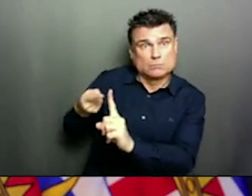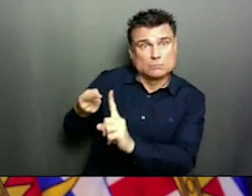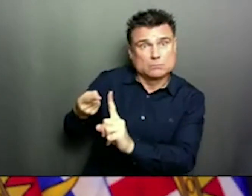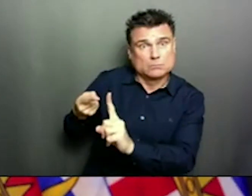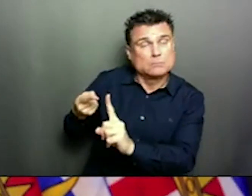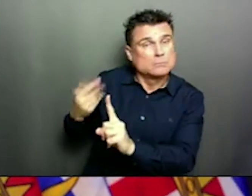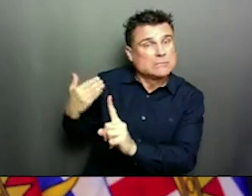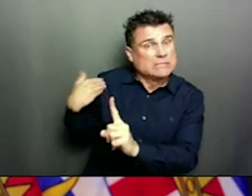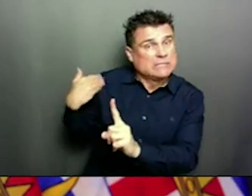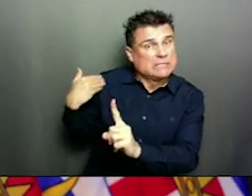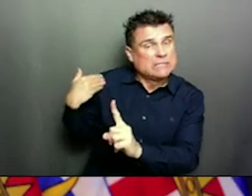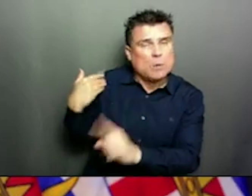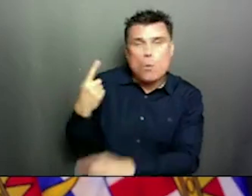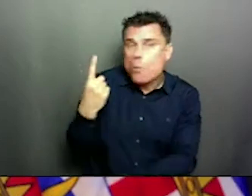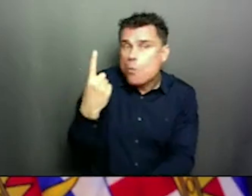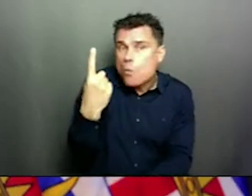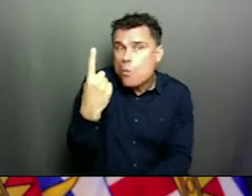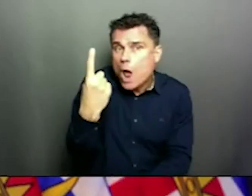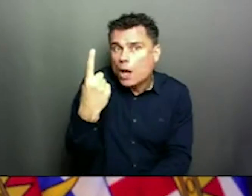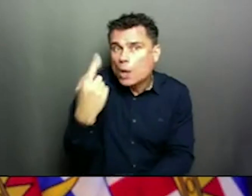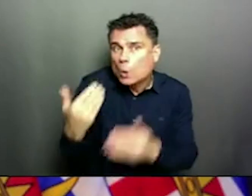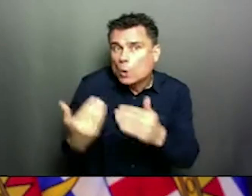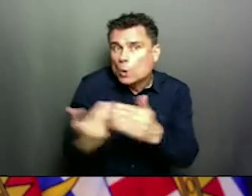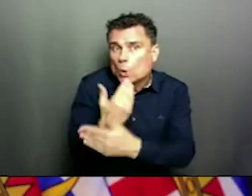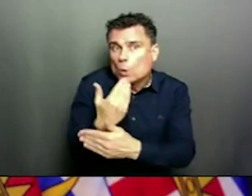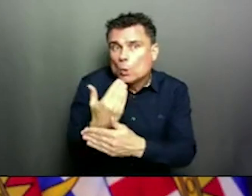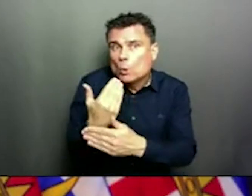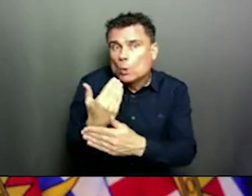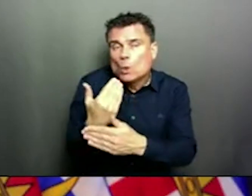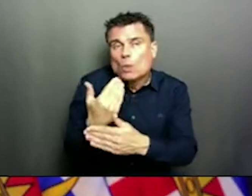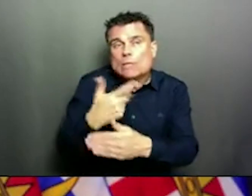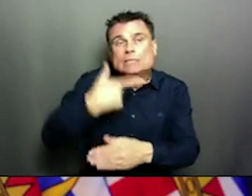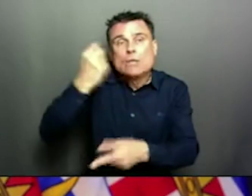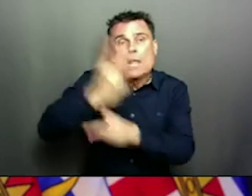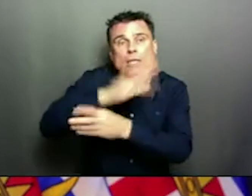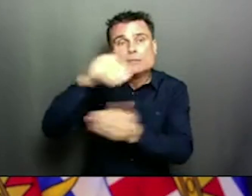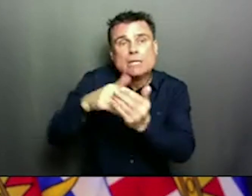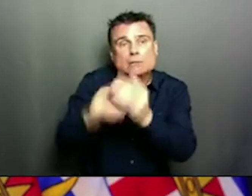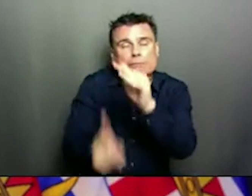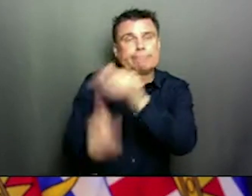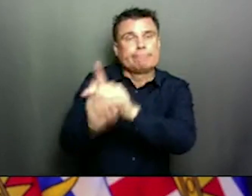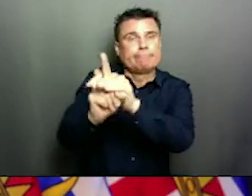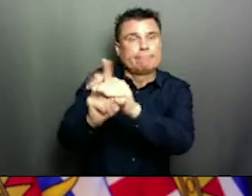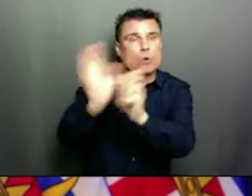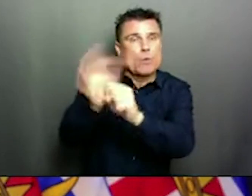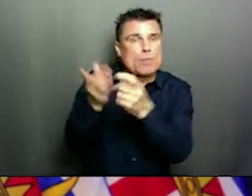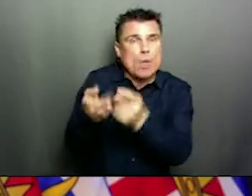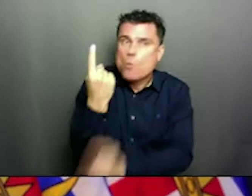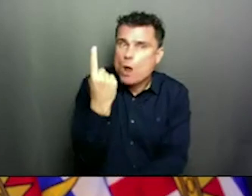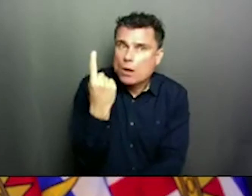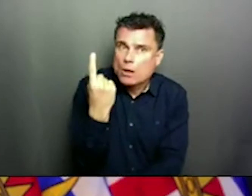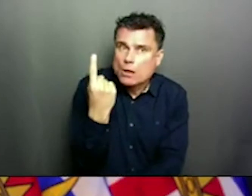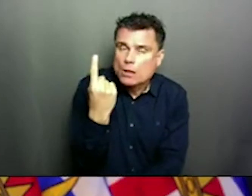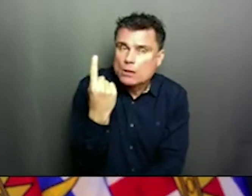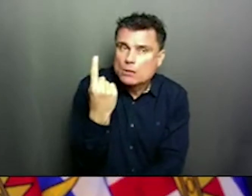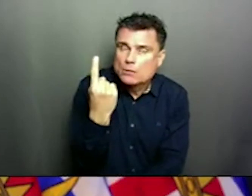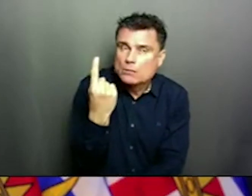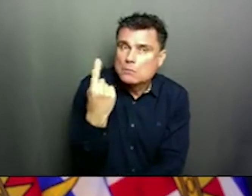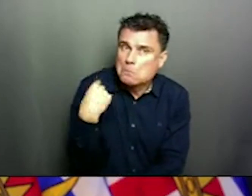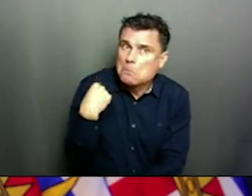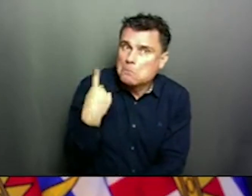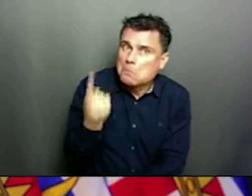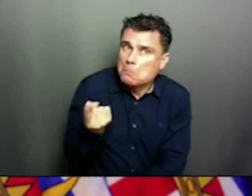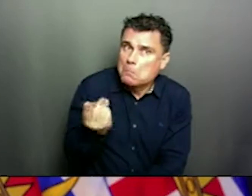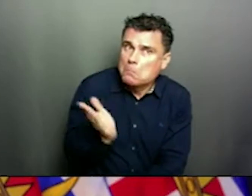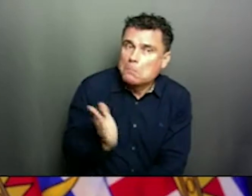very close to or have been declared over, which means we've gotten through that in many, many cases. But today I reported there are